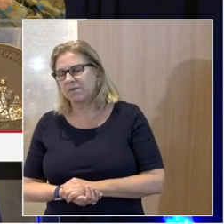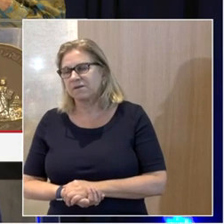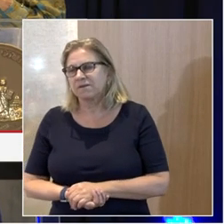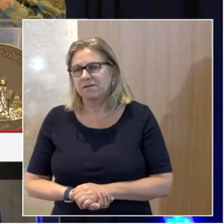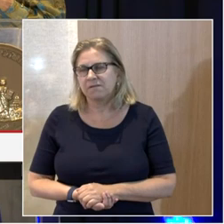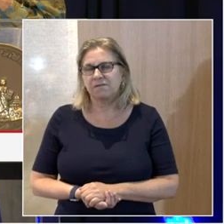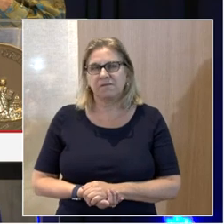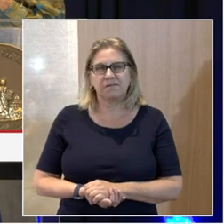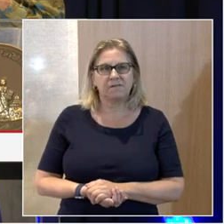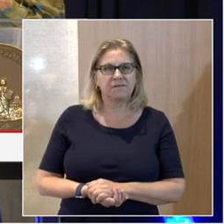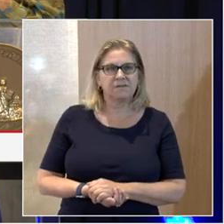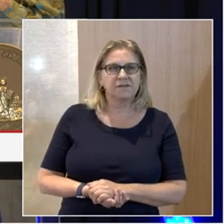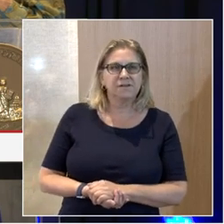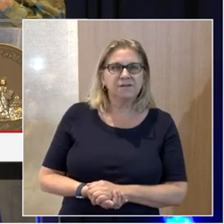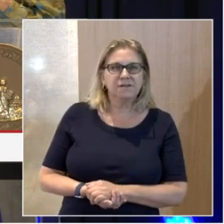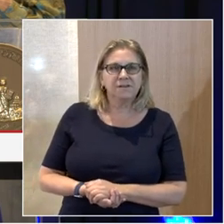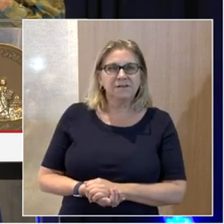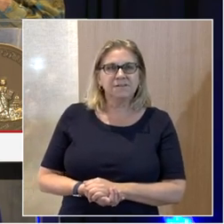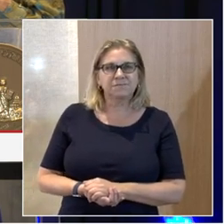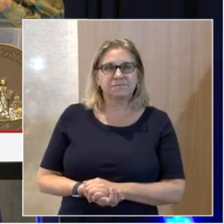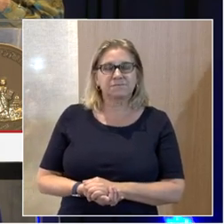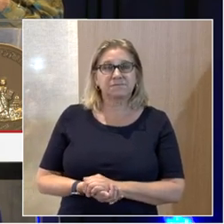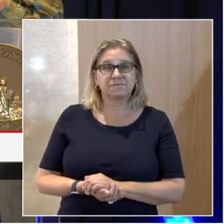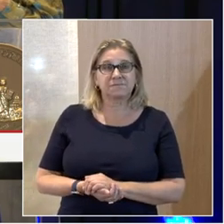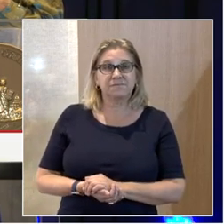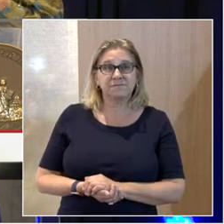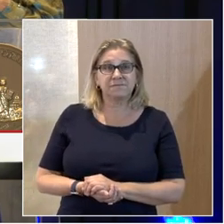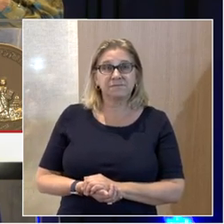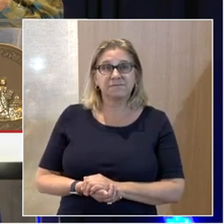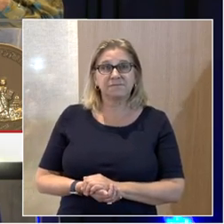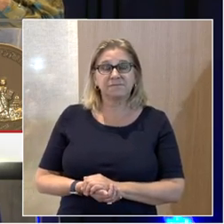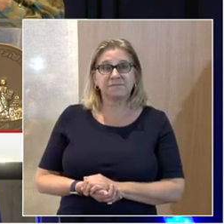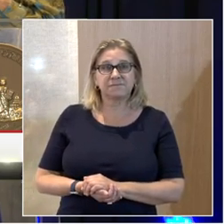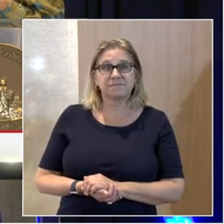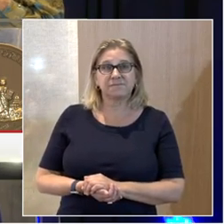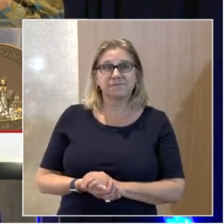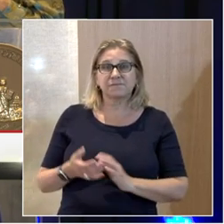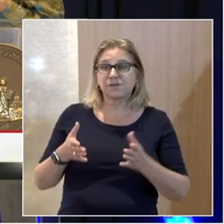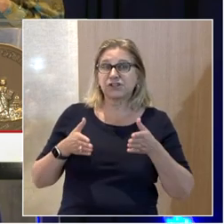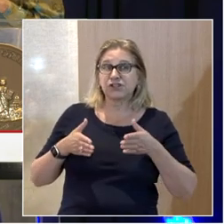Creating streets that are more engaging for pedestrians.